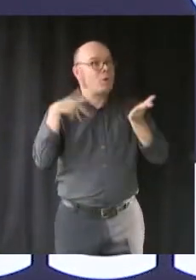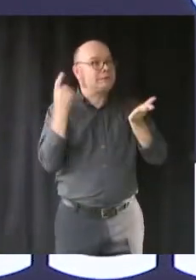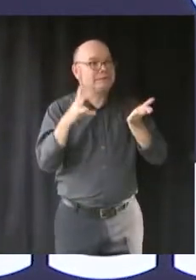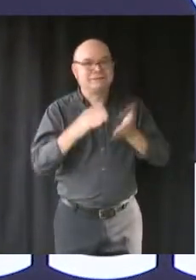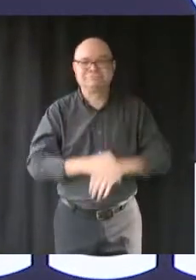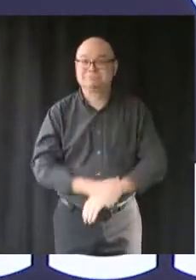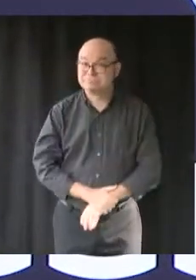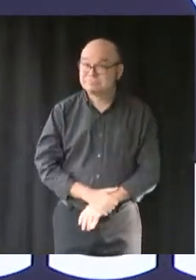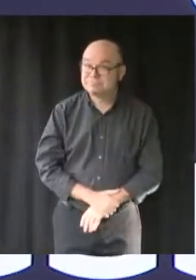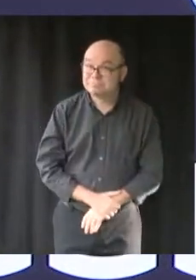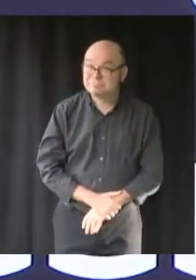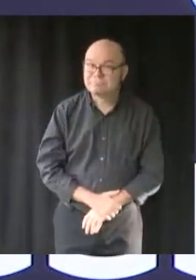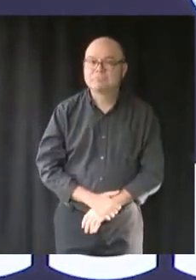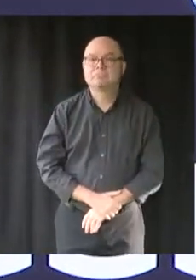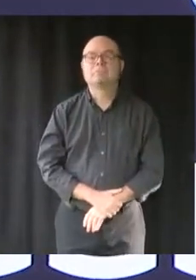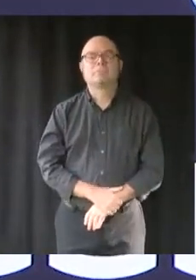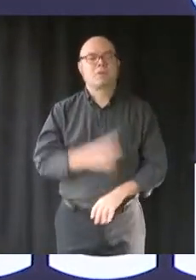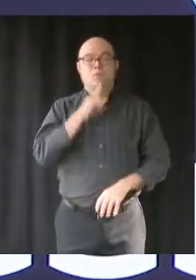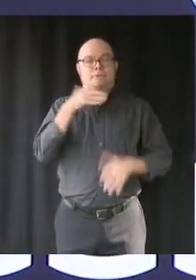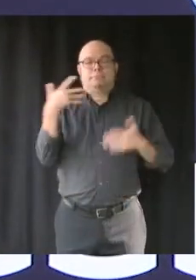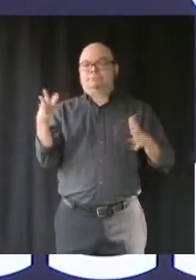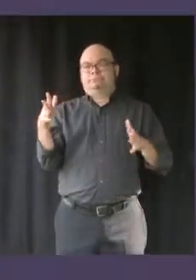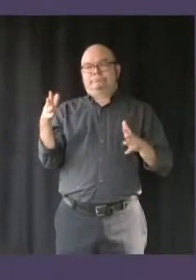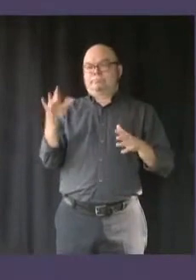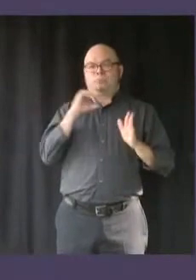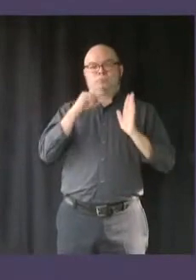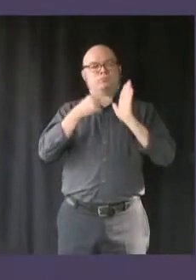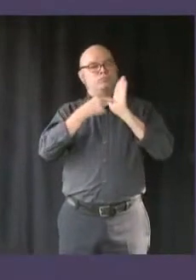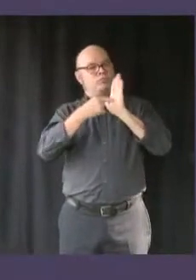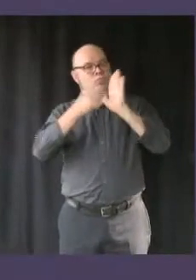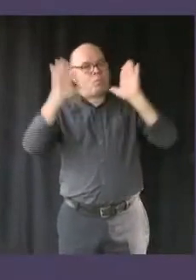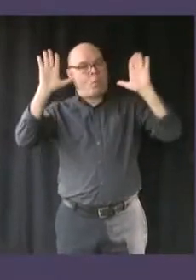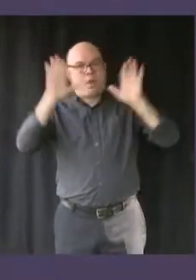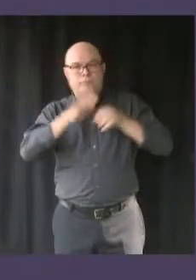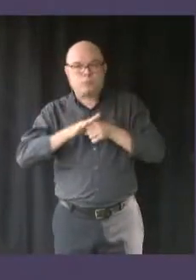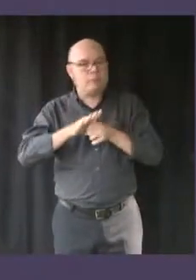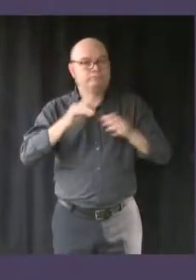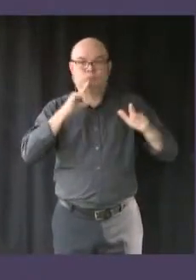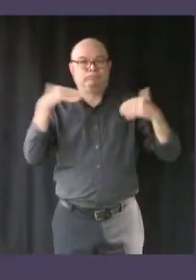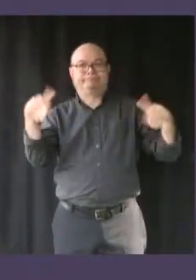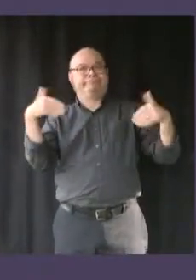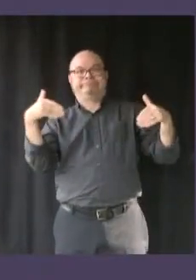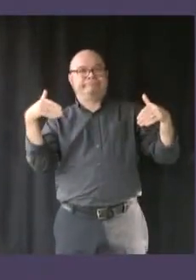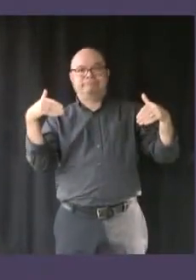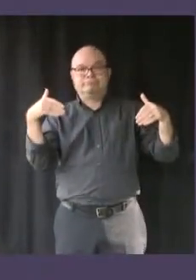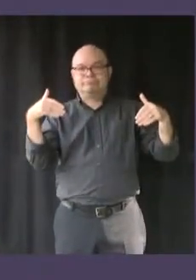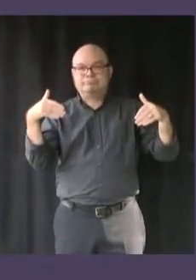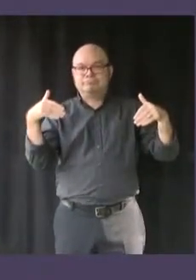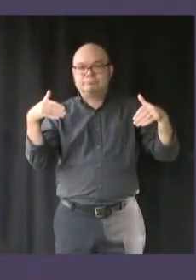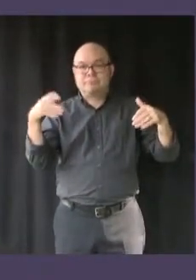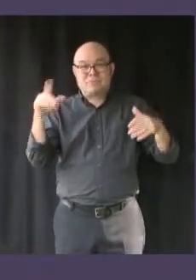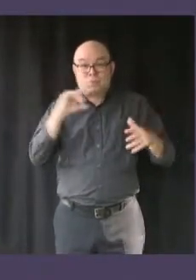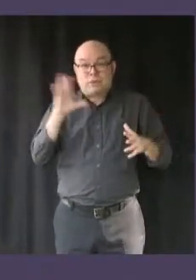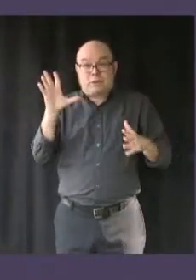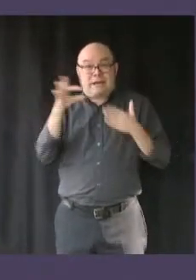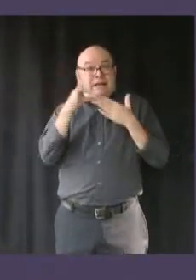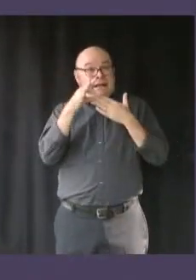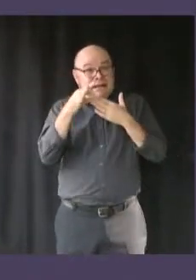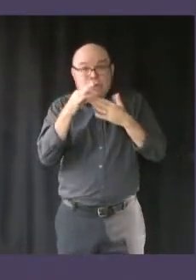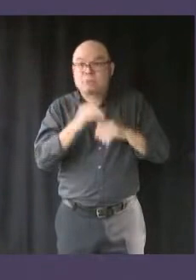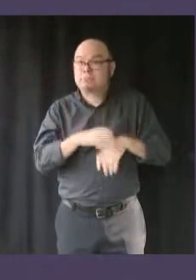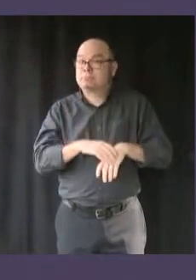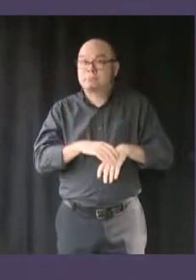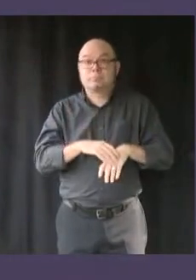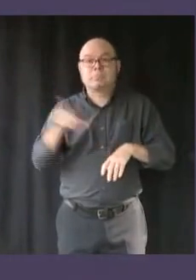in various capacities of leadership within the House Democratic Caucus, earning the respect